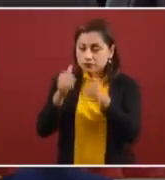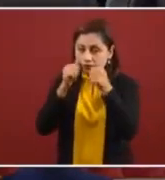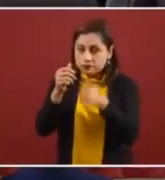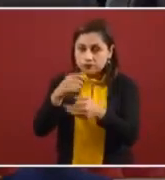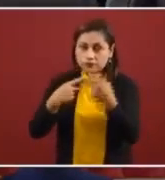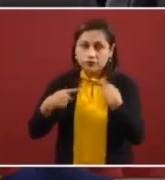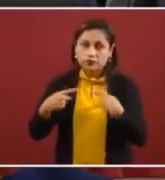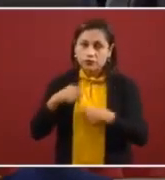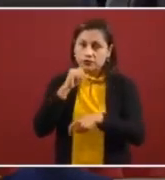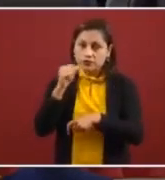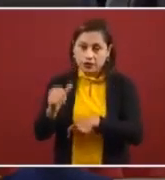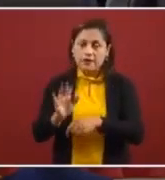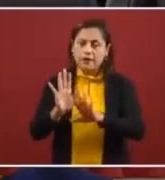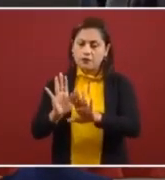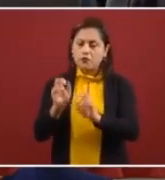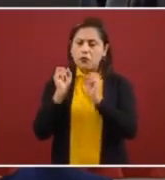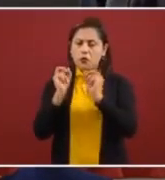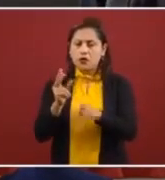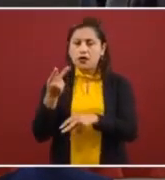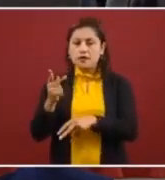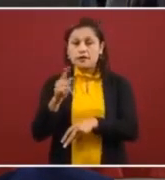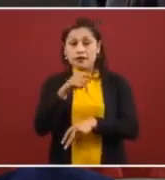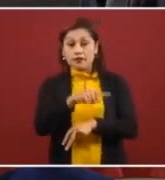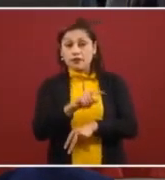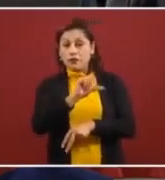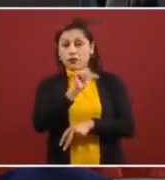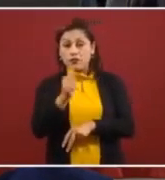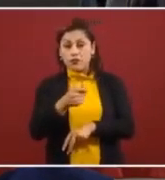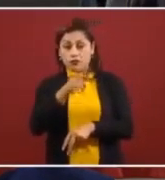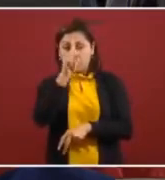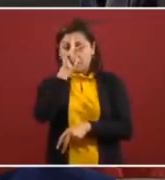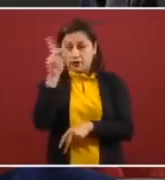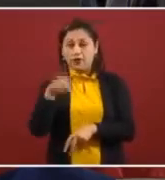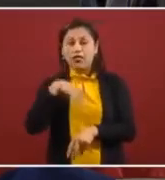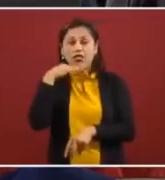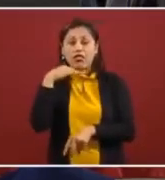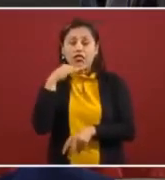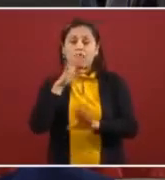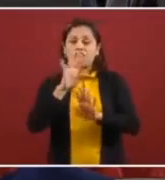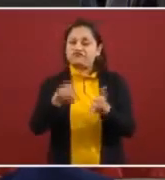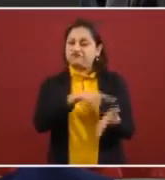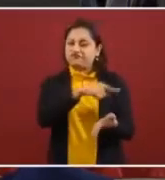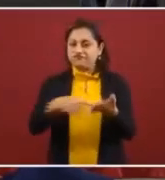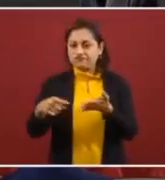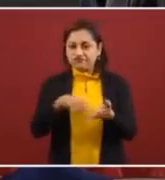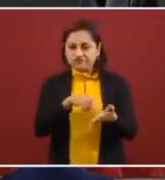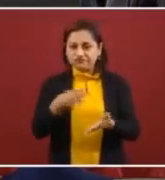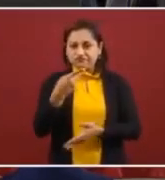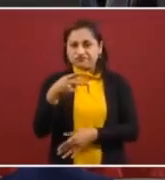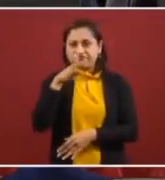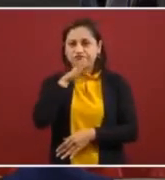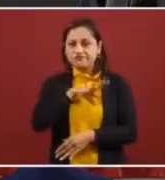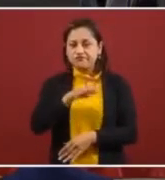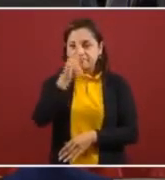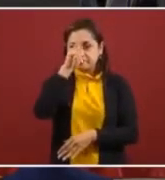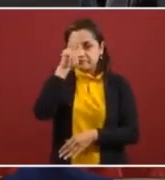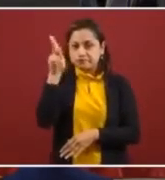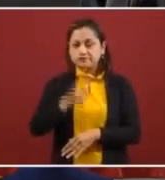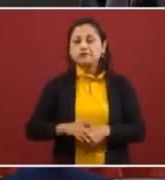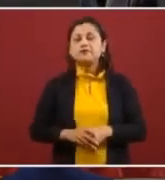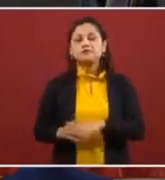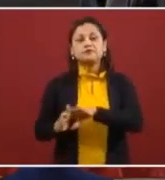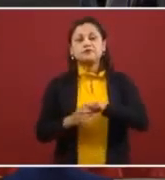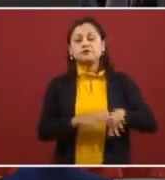So they say it's delinquent sometimes. So they've turned them into the district